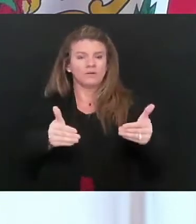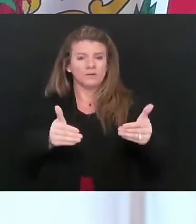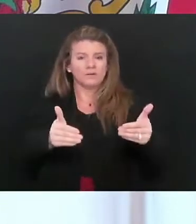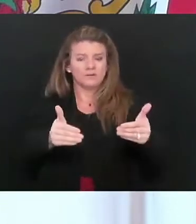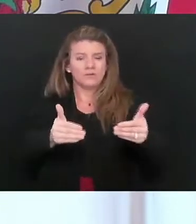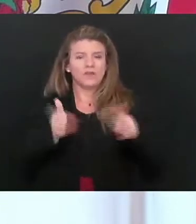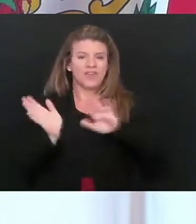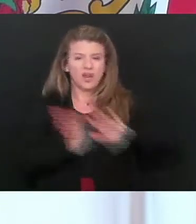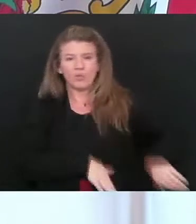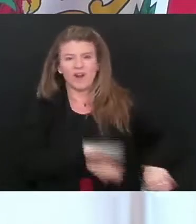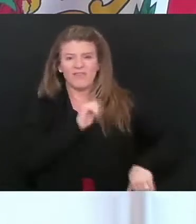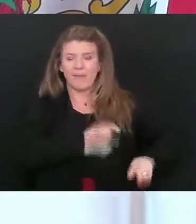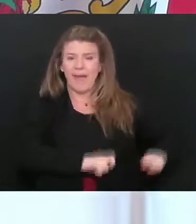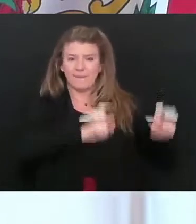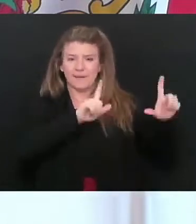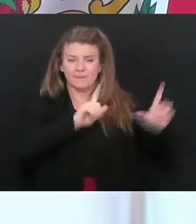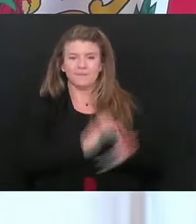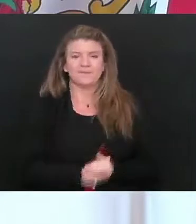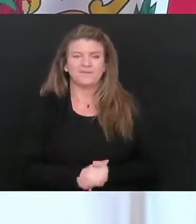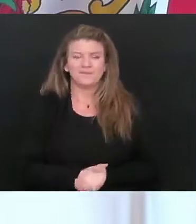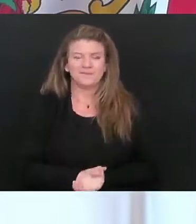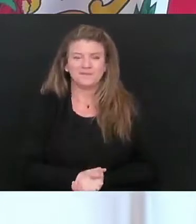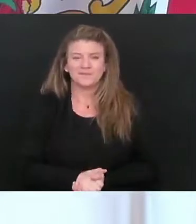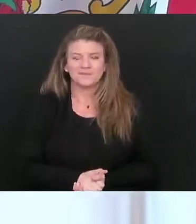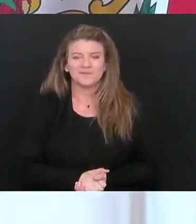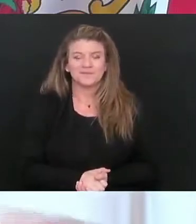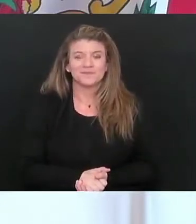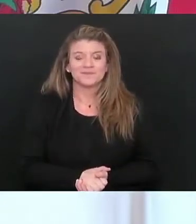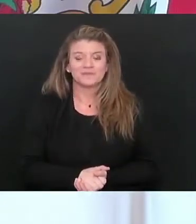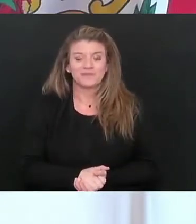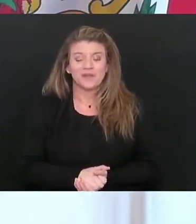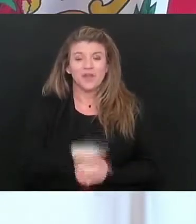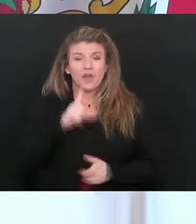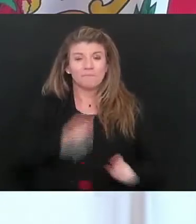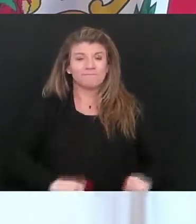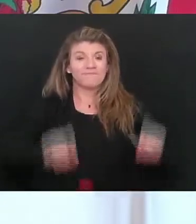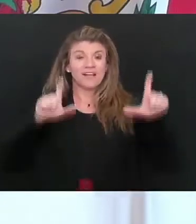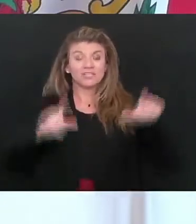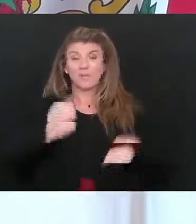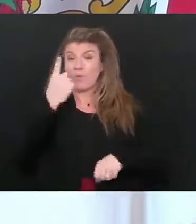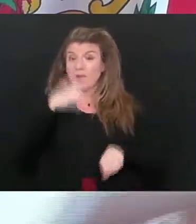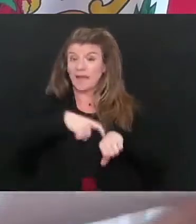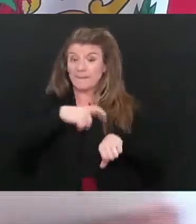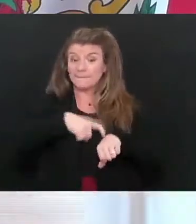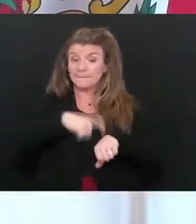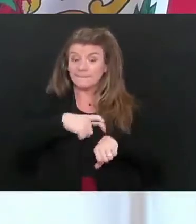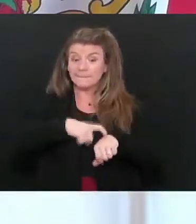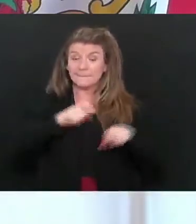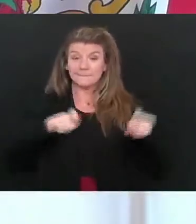our color-coded map. So if you flash it up there one more time, and